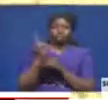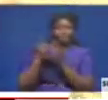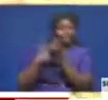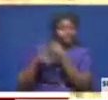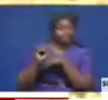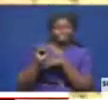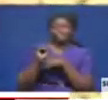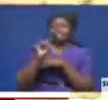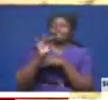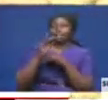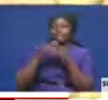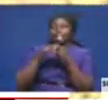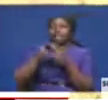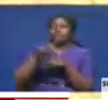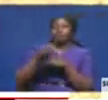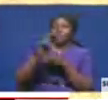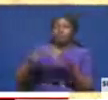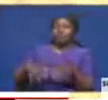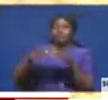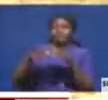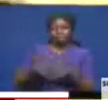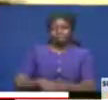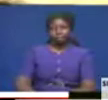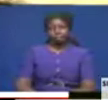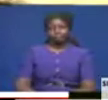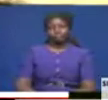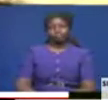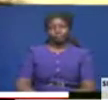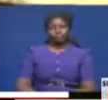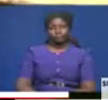as 39,000 shillings. Benson Ruba reporting for Prime Edition.